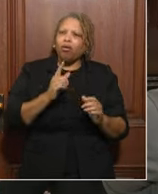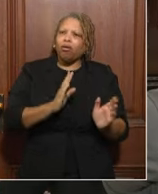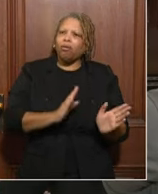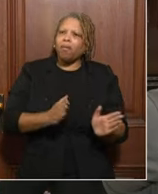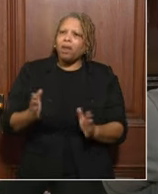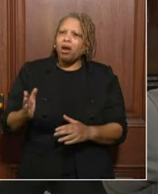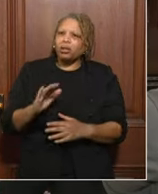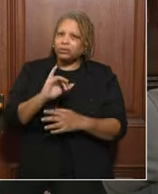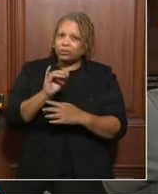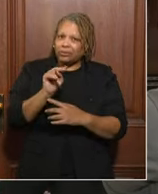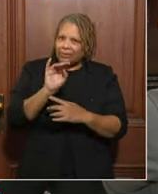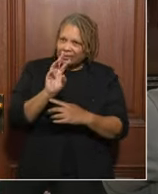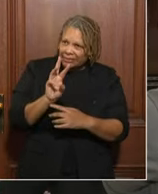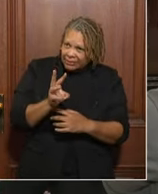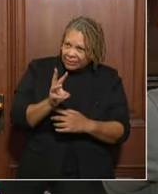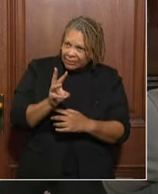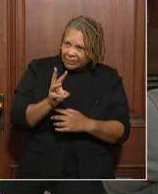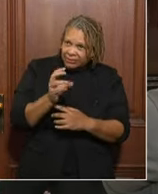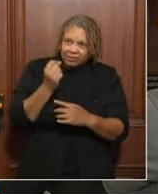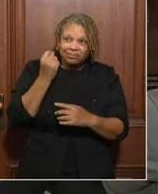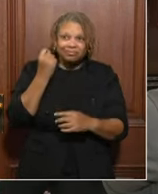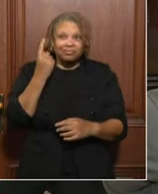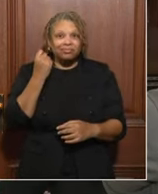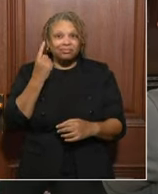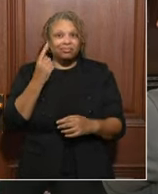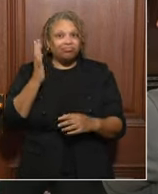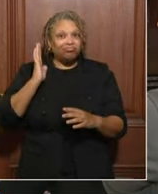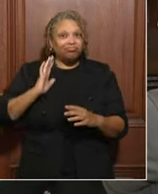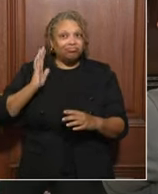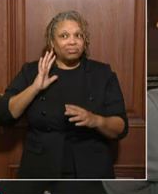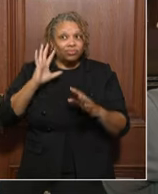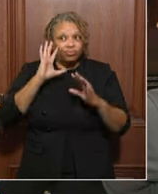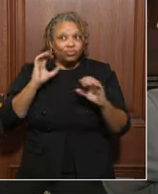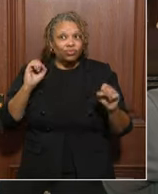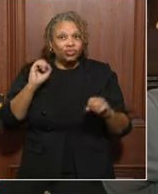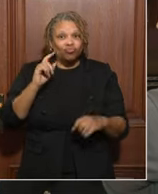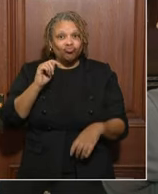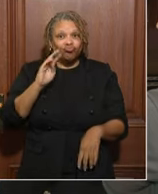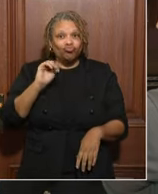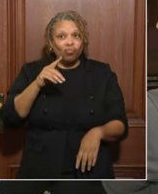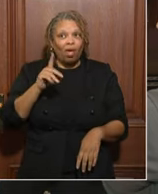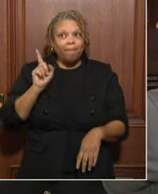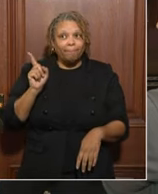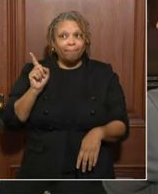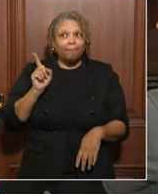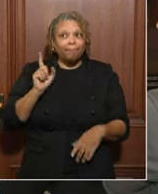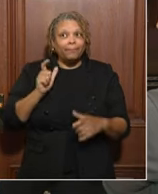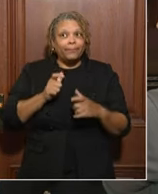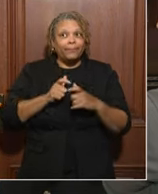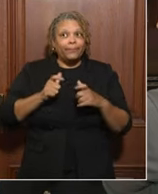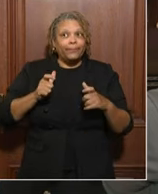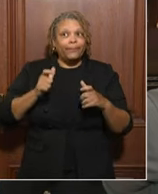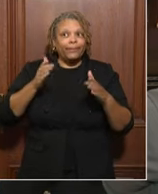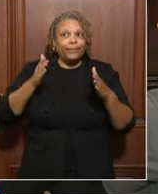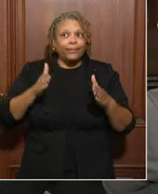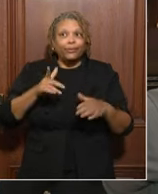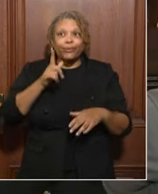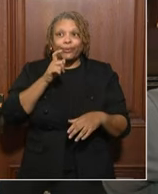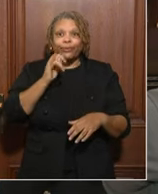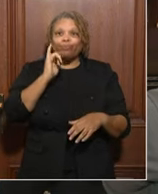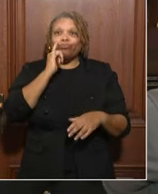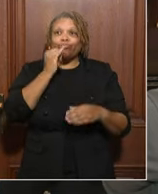President Trump is primarily the one spreading a lot of misinformation to people across the country about